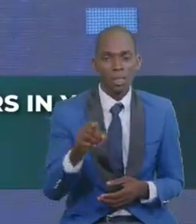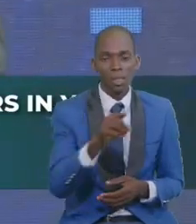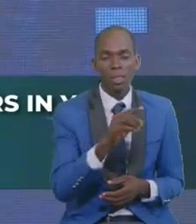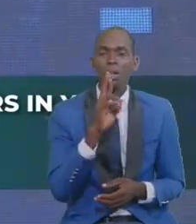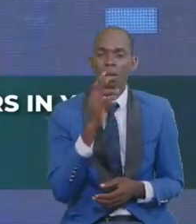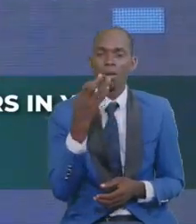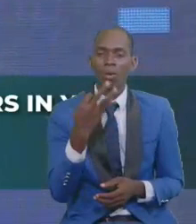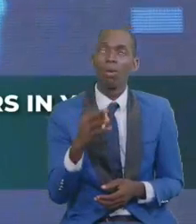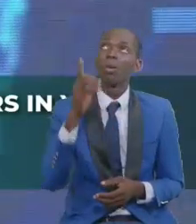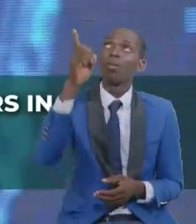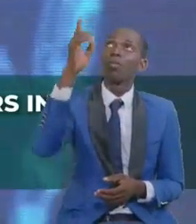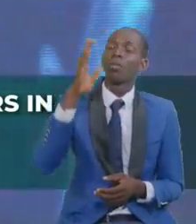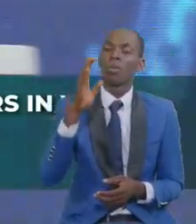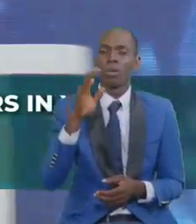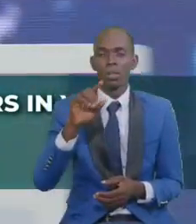children.